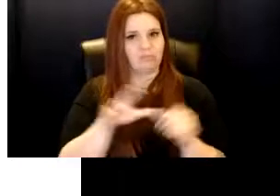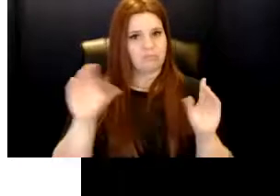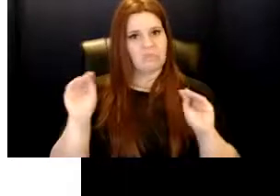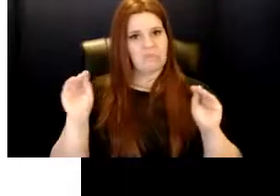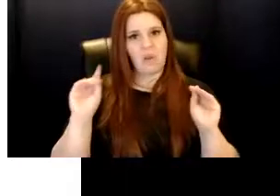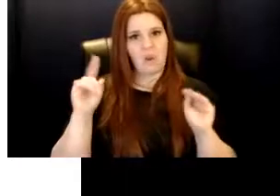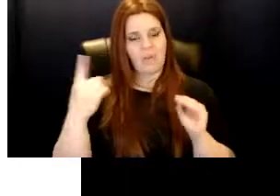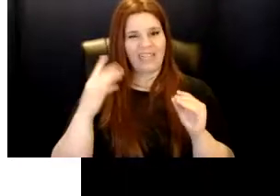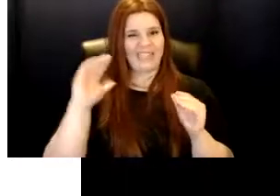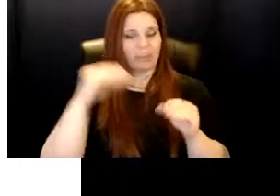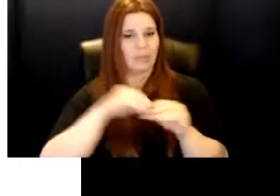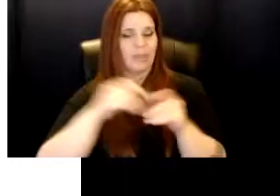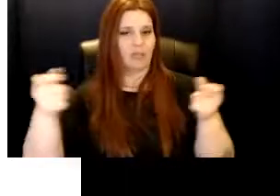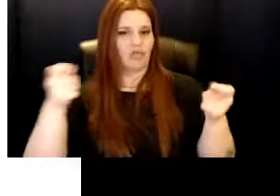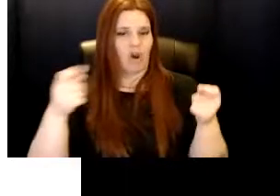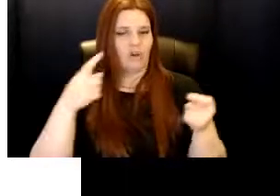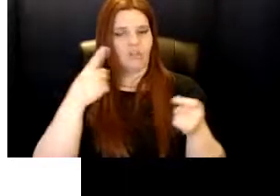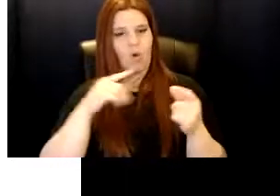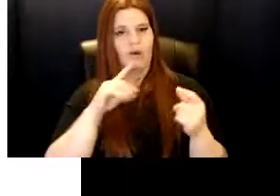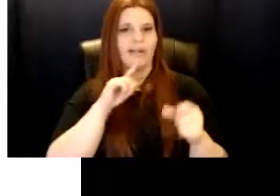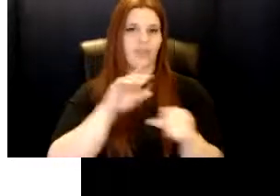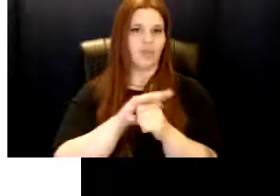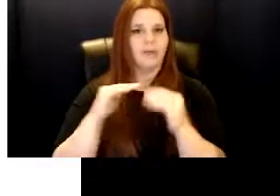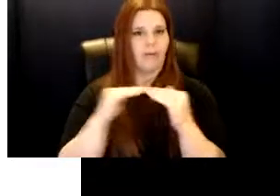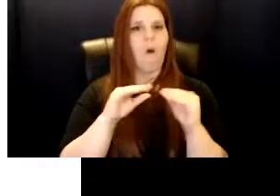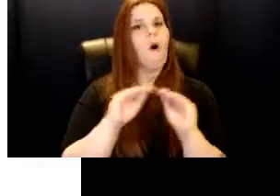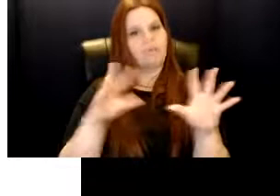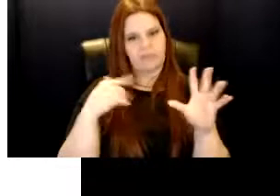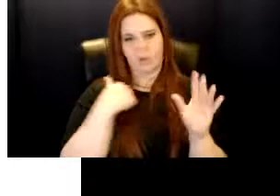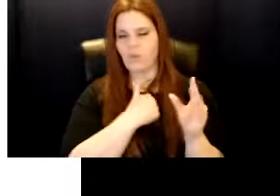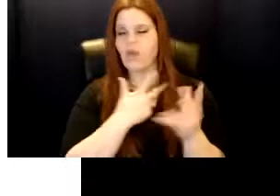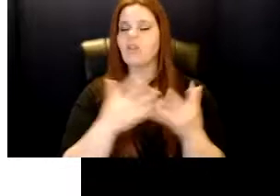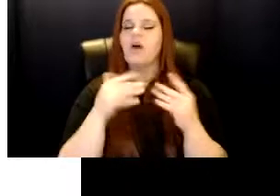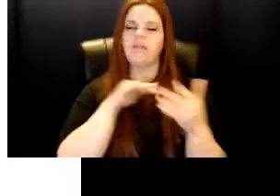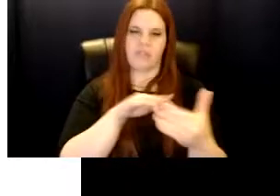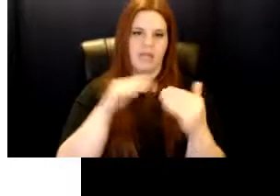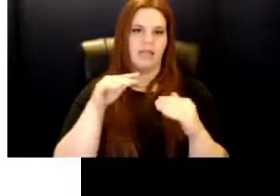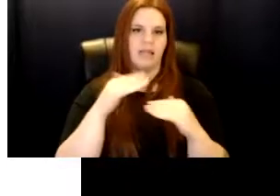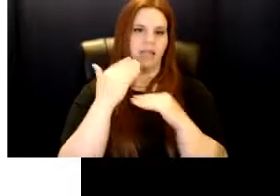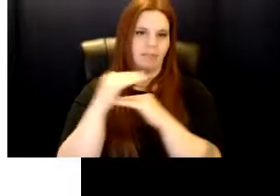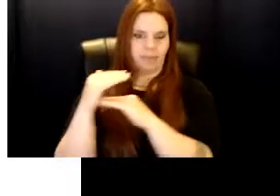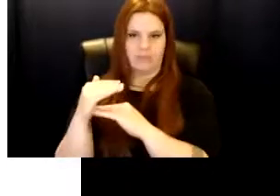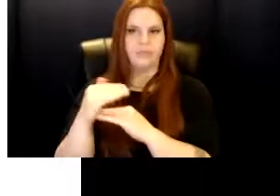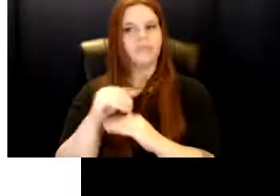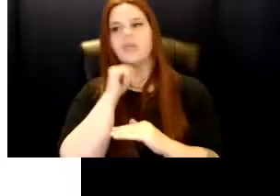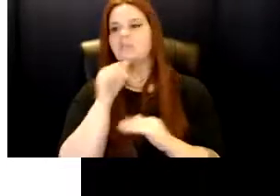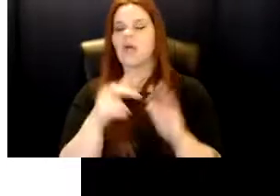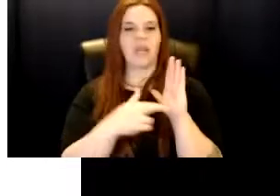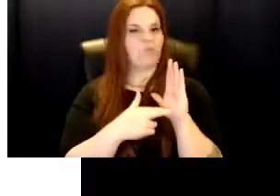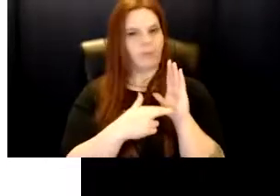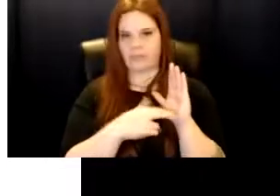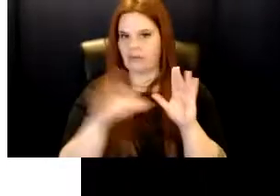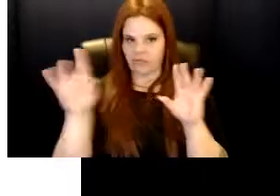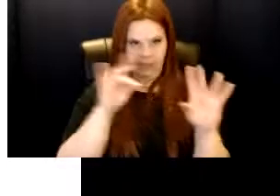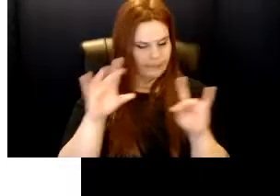be in charge for ensuring equity. Obviously, we have a lot of study limitations, including that it's not a representative sample, it